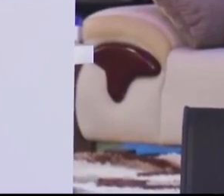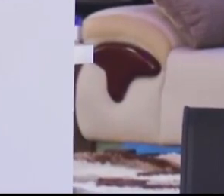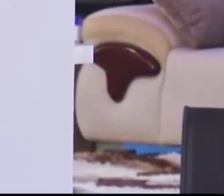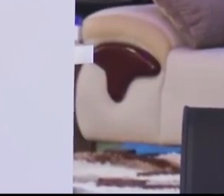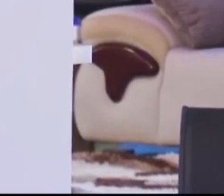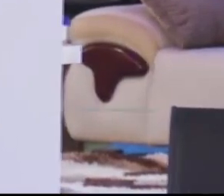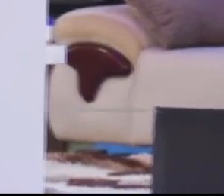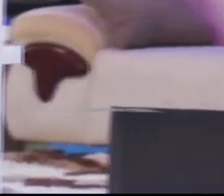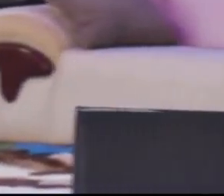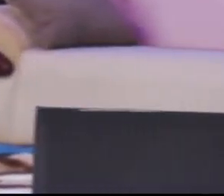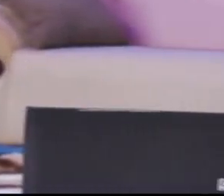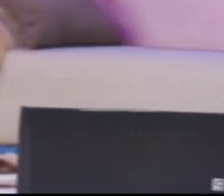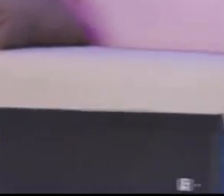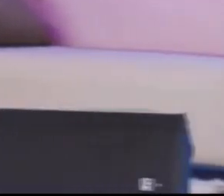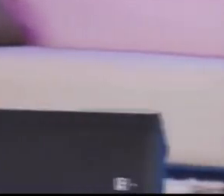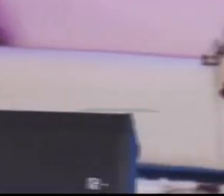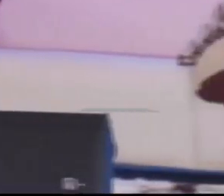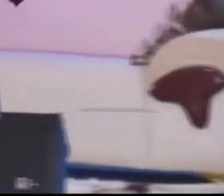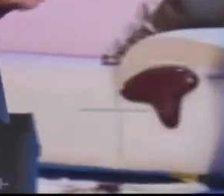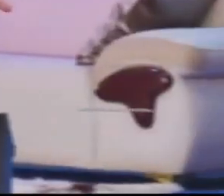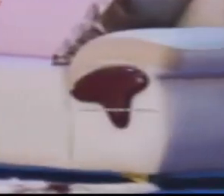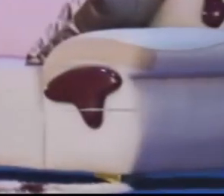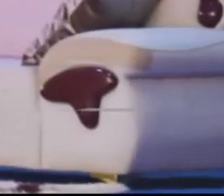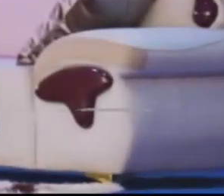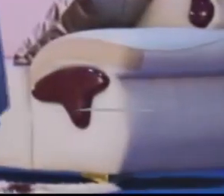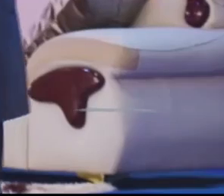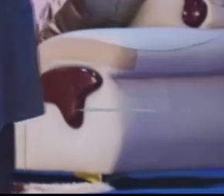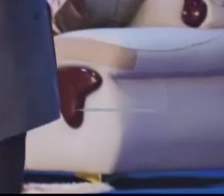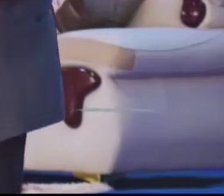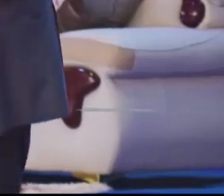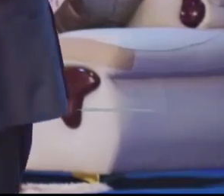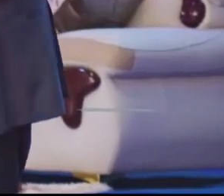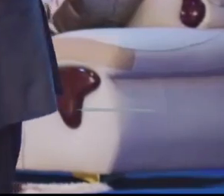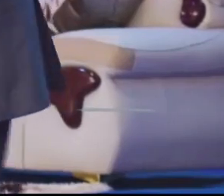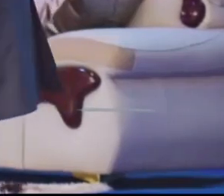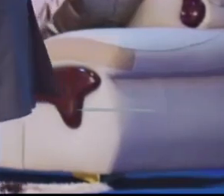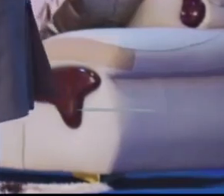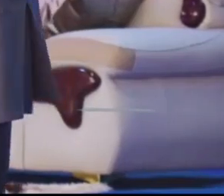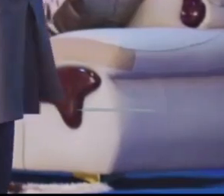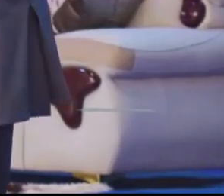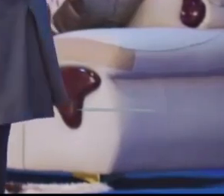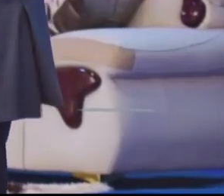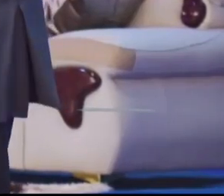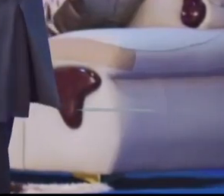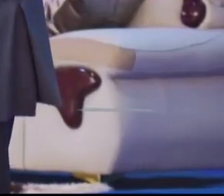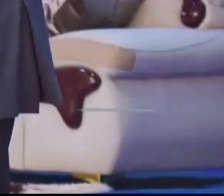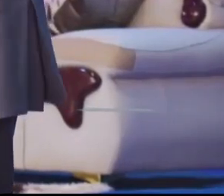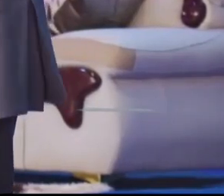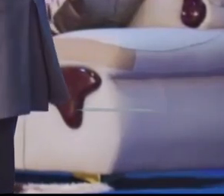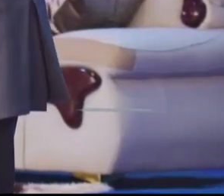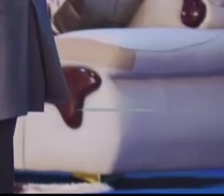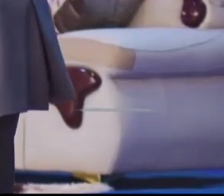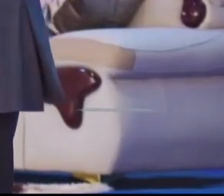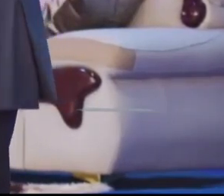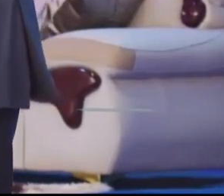that has gone he came to his 60s his 70s his 80s now he about 100 he remember he said the